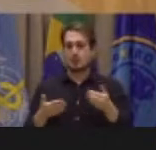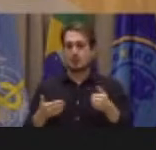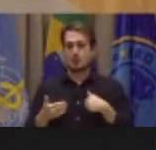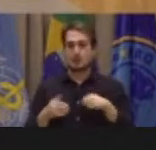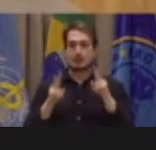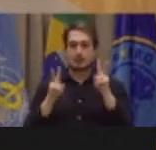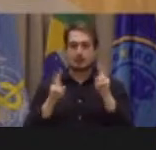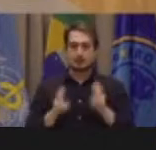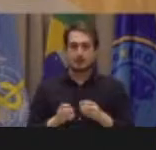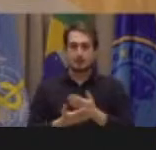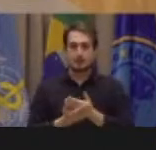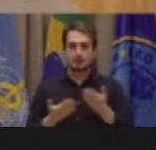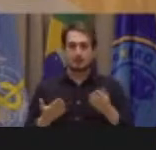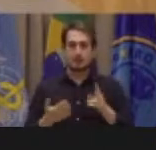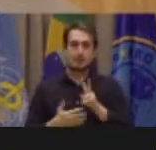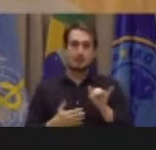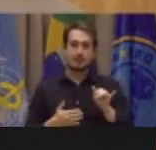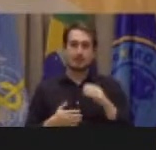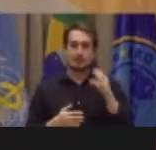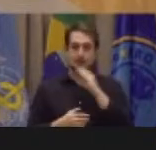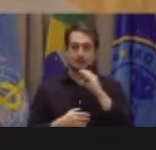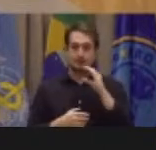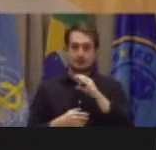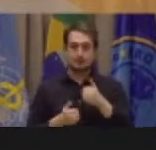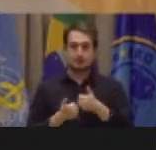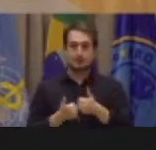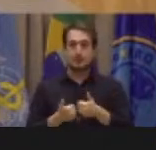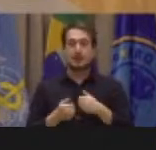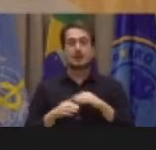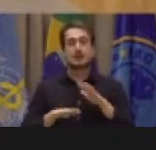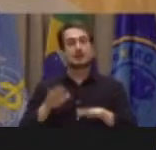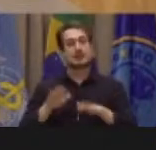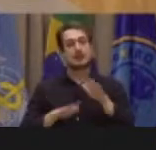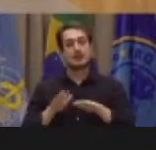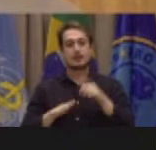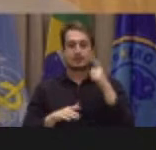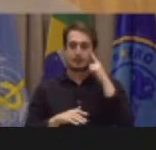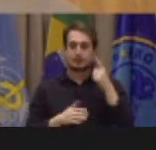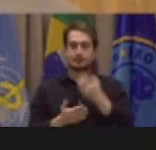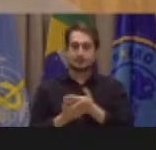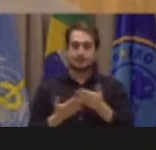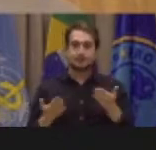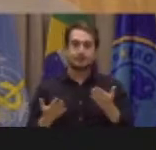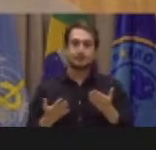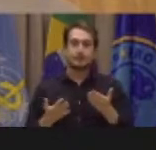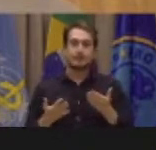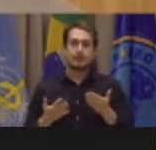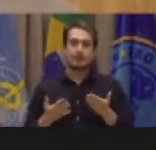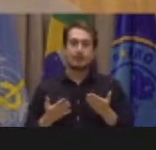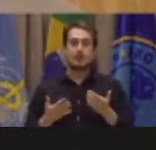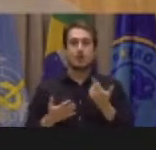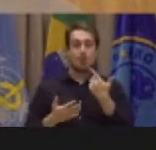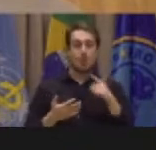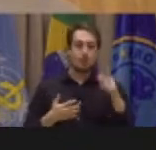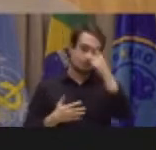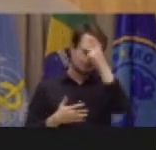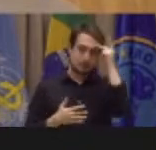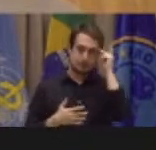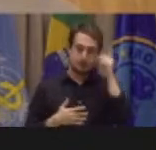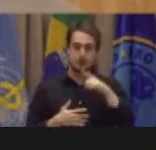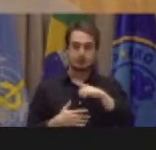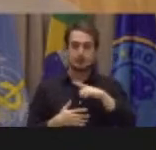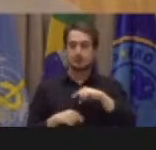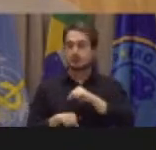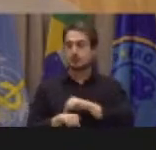difficult because the technology develops really fast, and the ideas that we have now, other